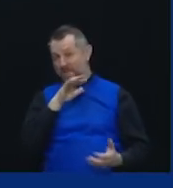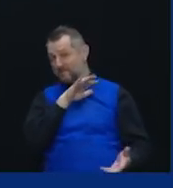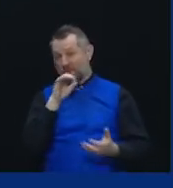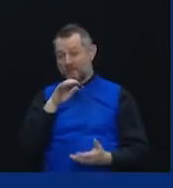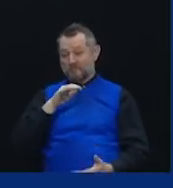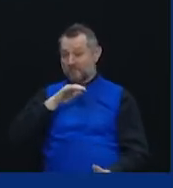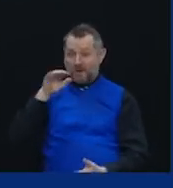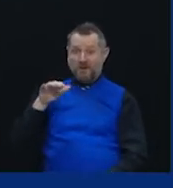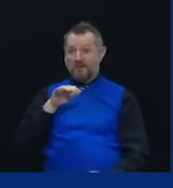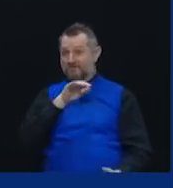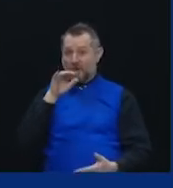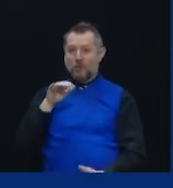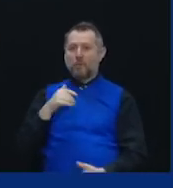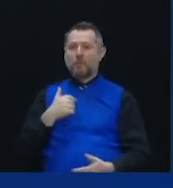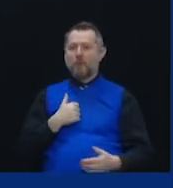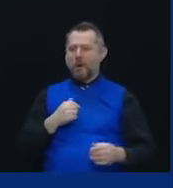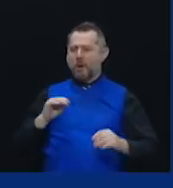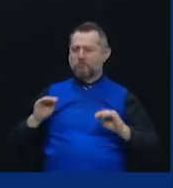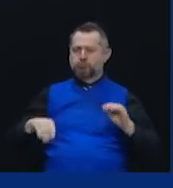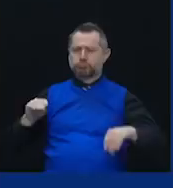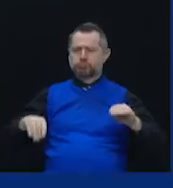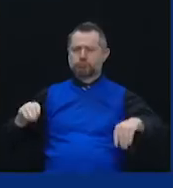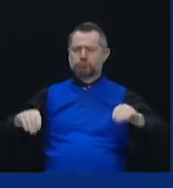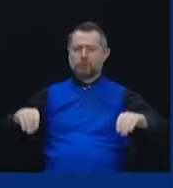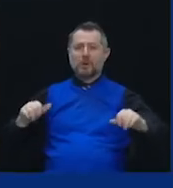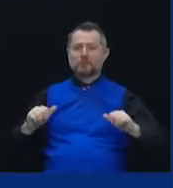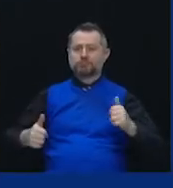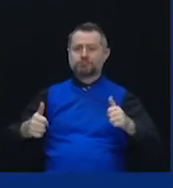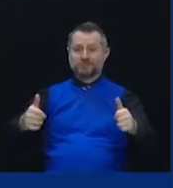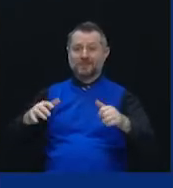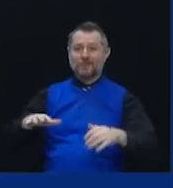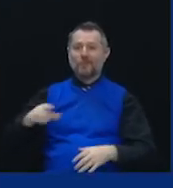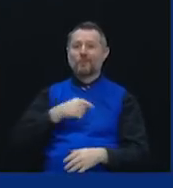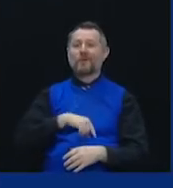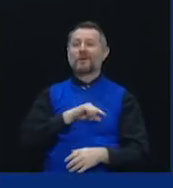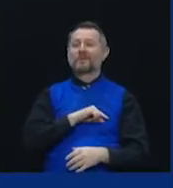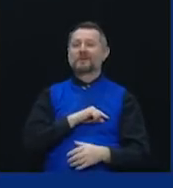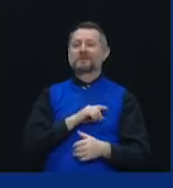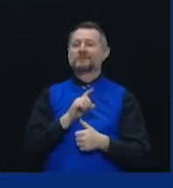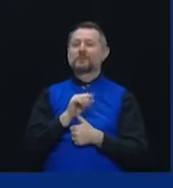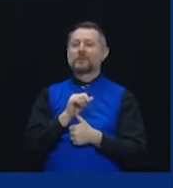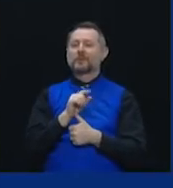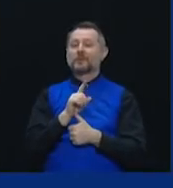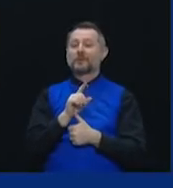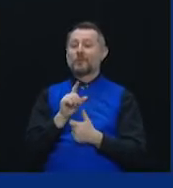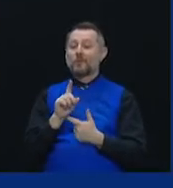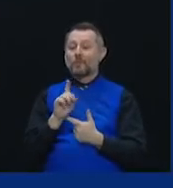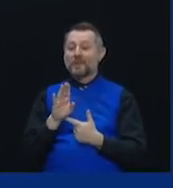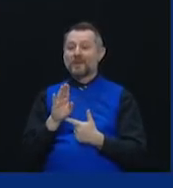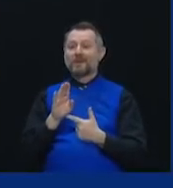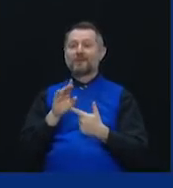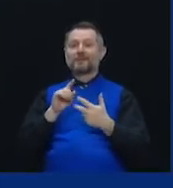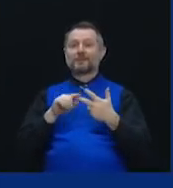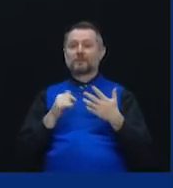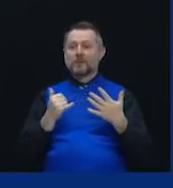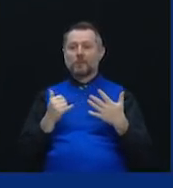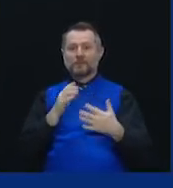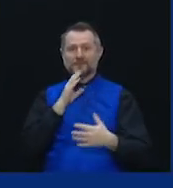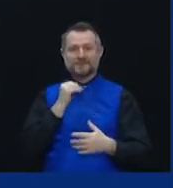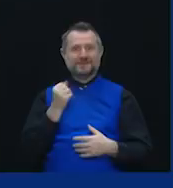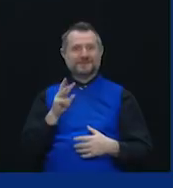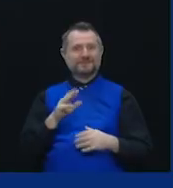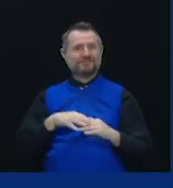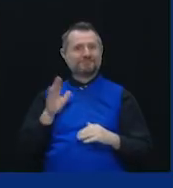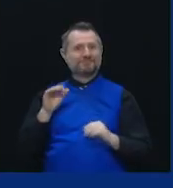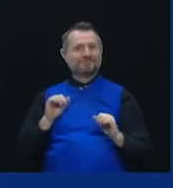partners and expand the eligibility, as we've done here today, with all New Yorkers over the age of 16 now eligible.